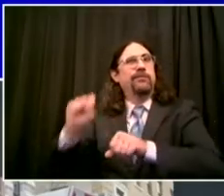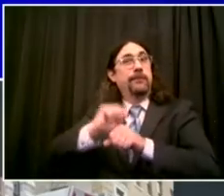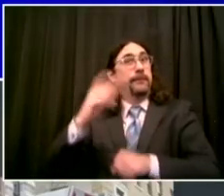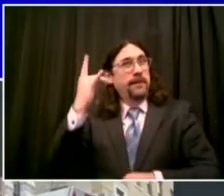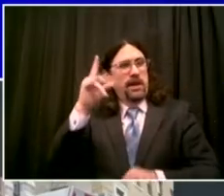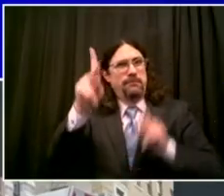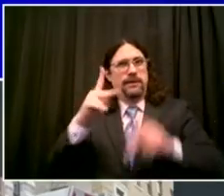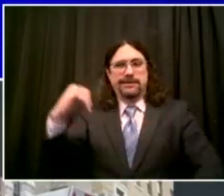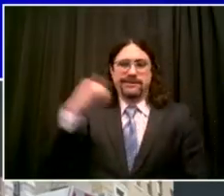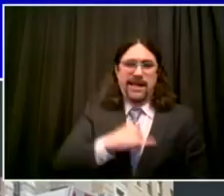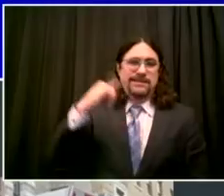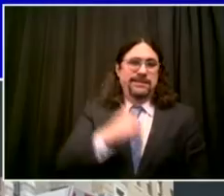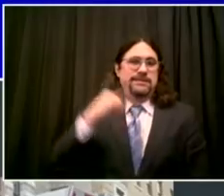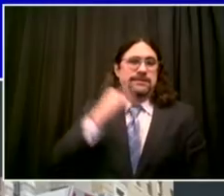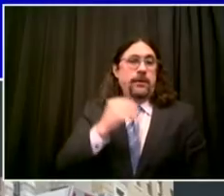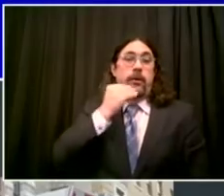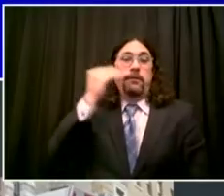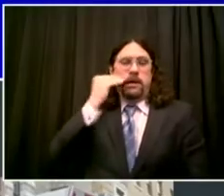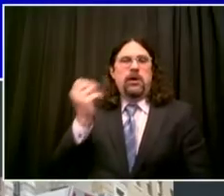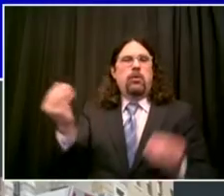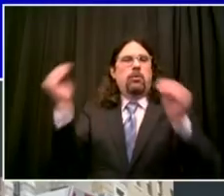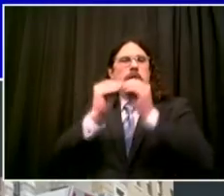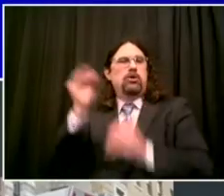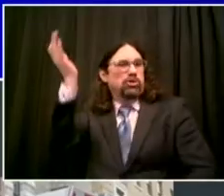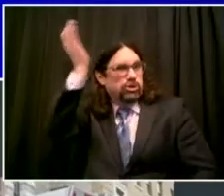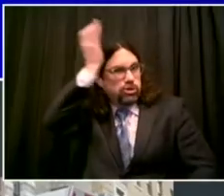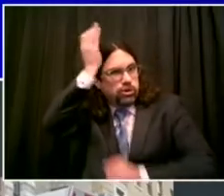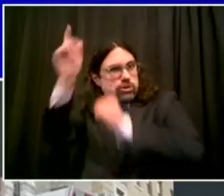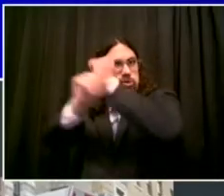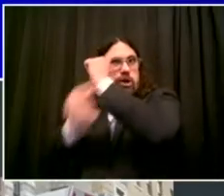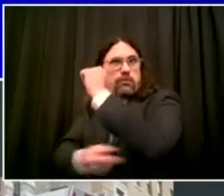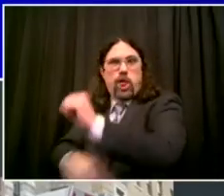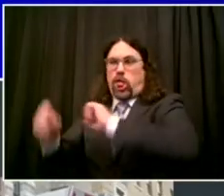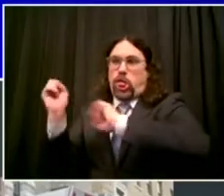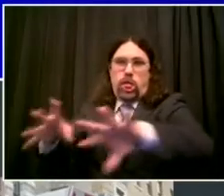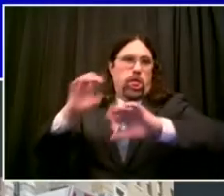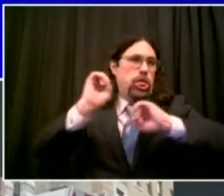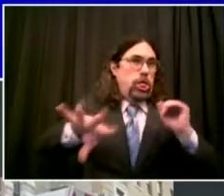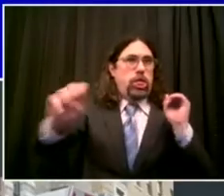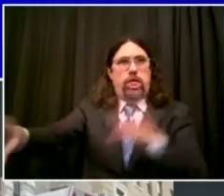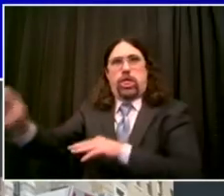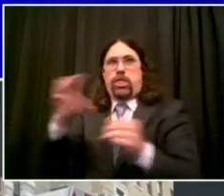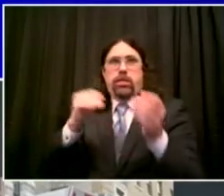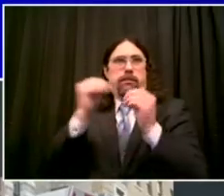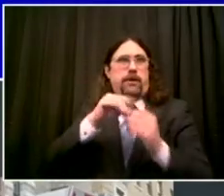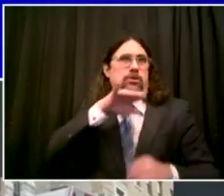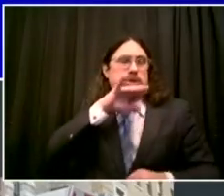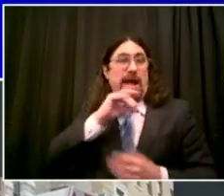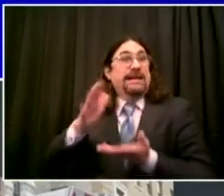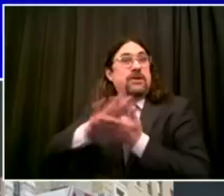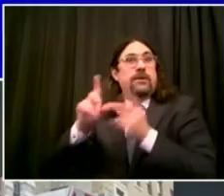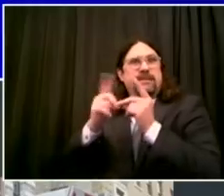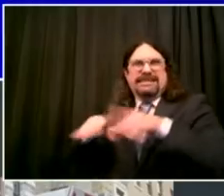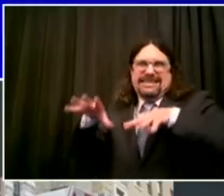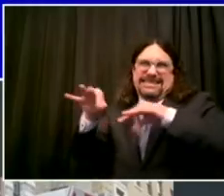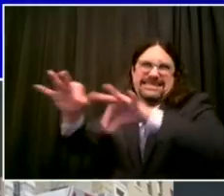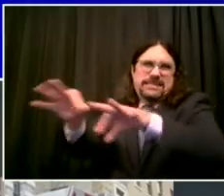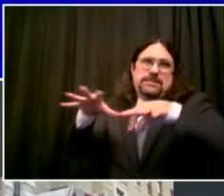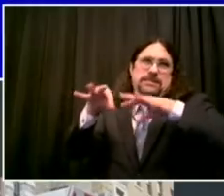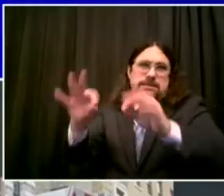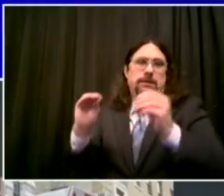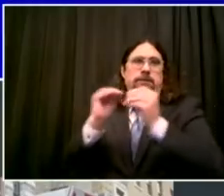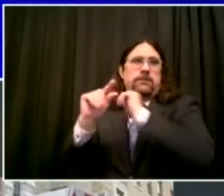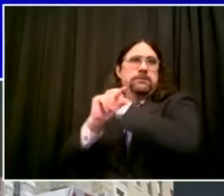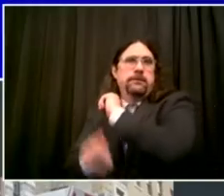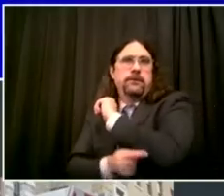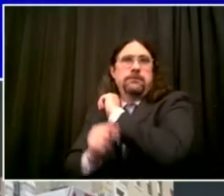role, for example, in our effort to set up feeding stations all over the city and making sure that people have enough to eat. Our sanitation department has